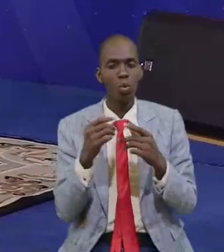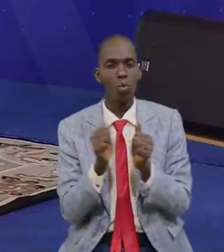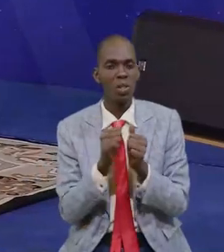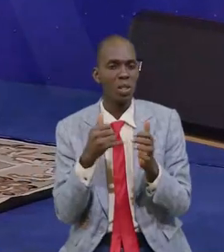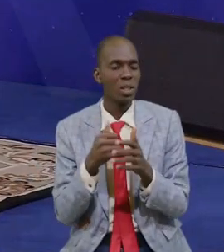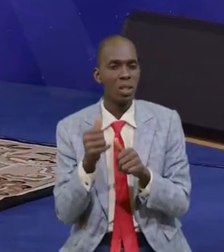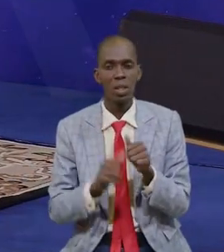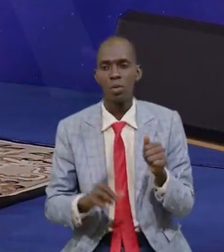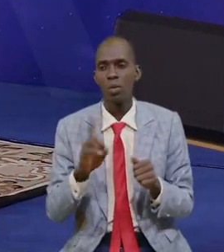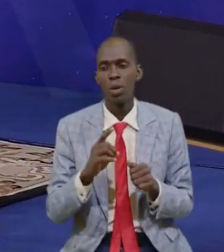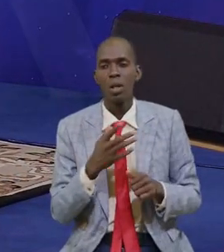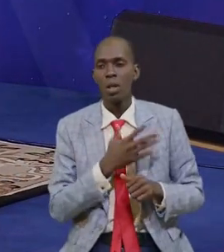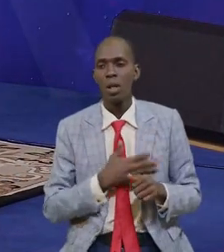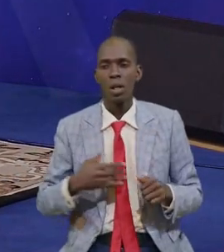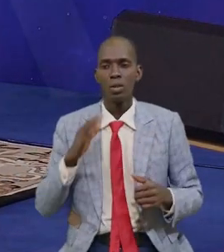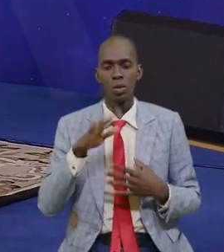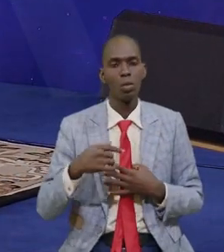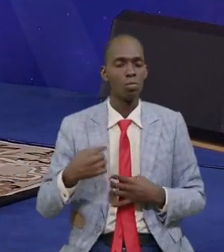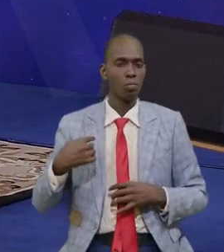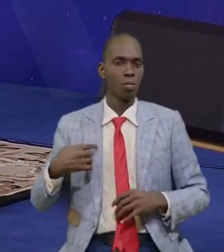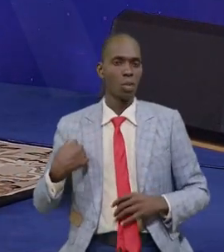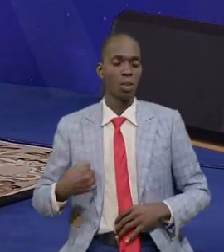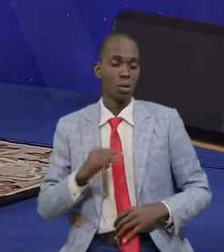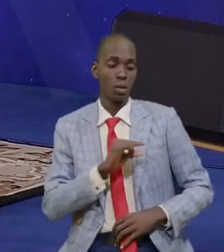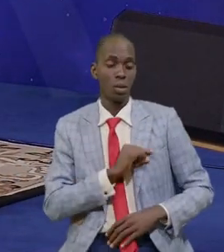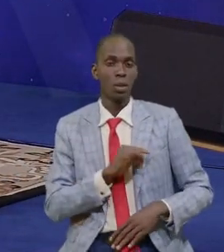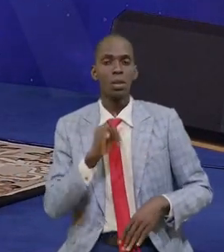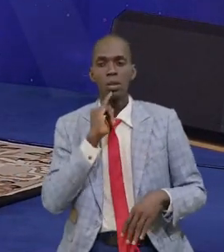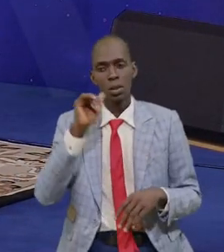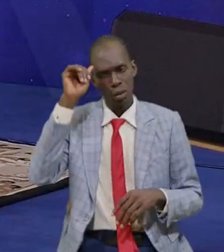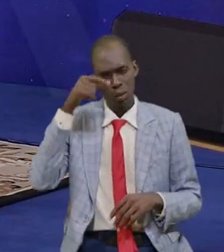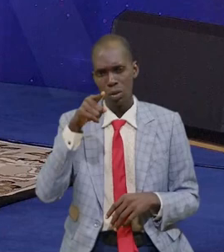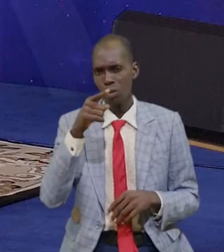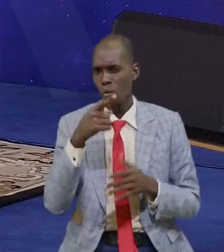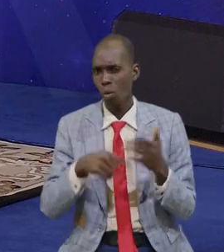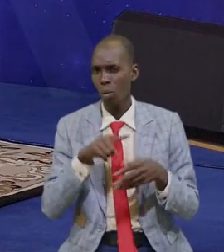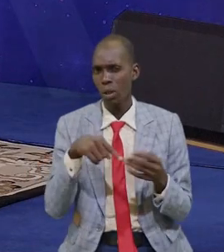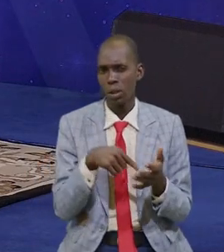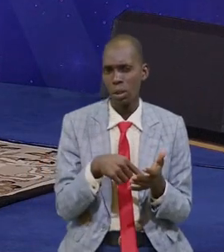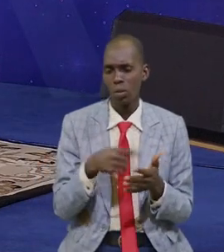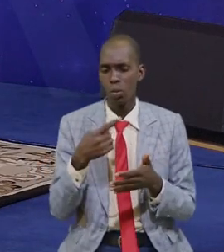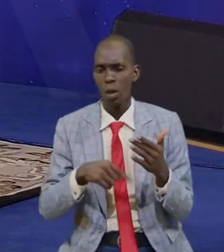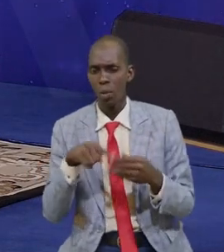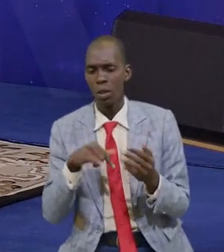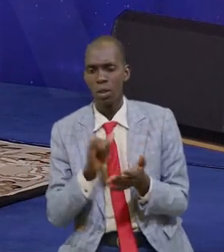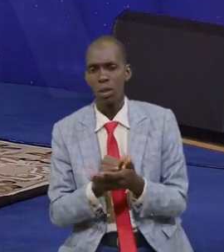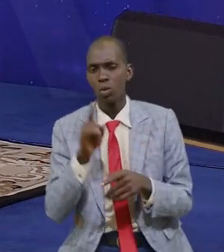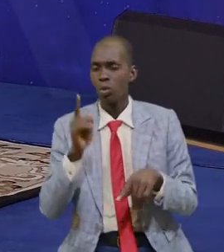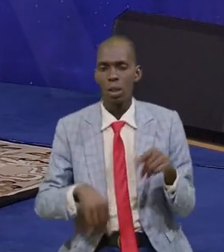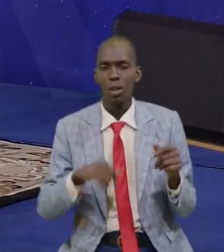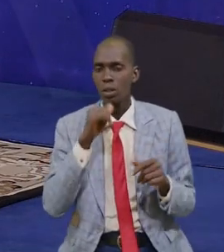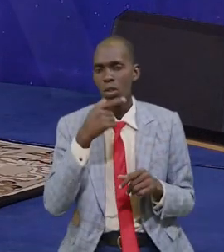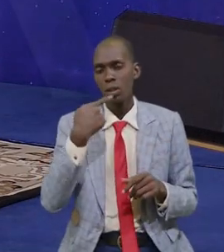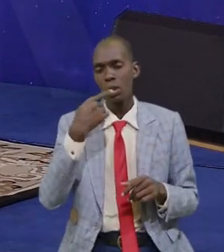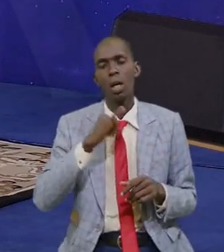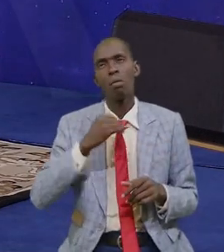your conscience is reminding you, look at this law, look at this law. And you cannot say, I forgot, because it's written upon your heart.